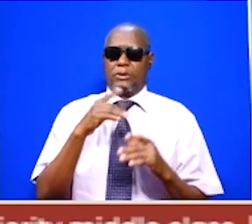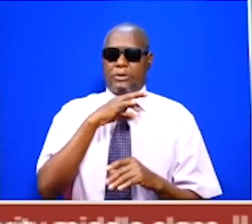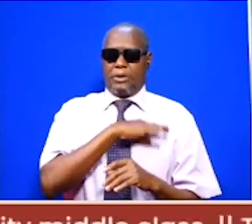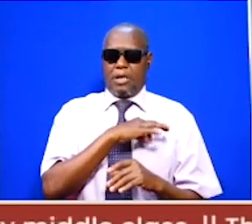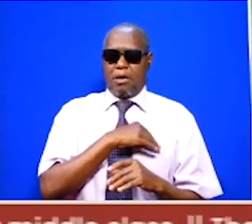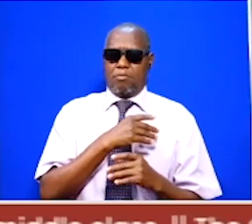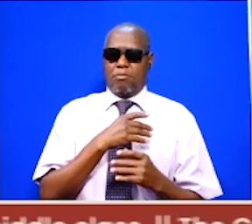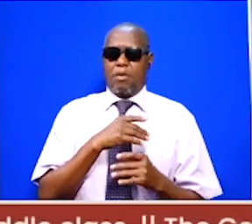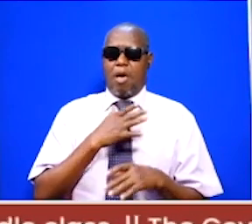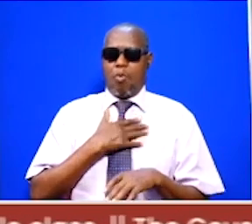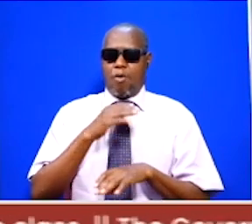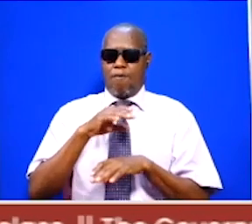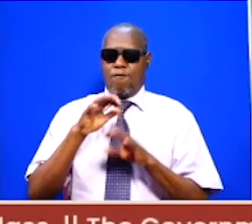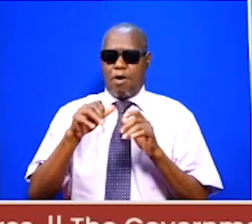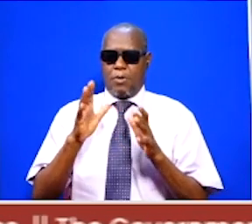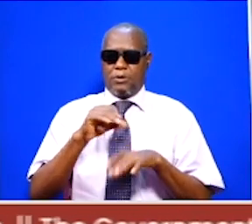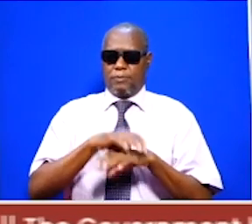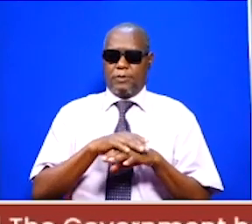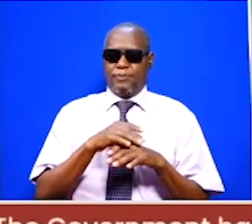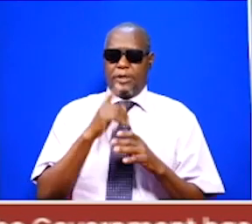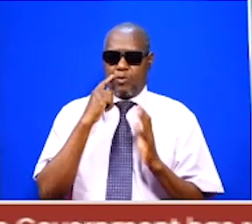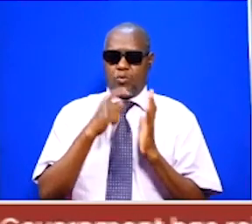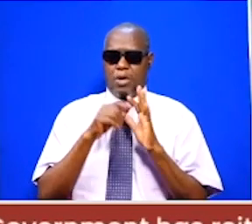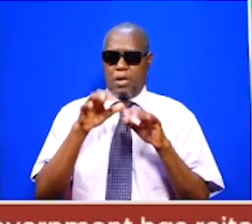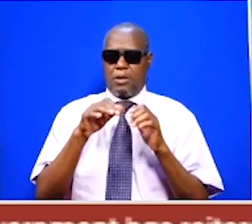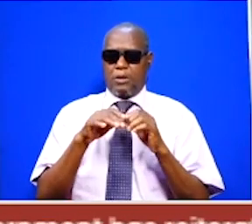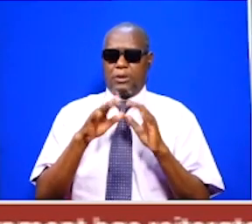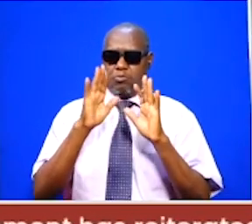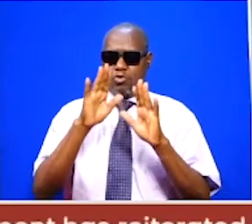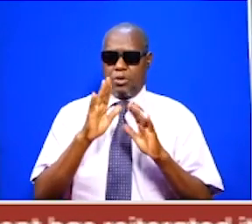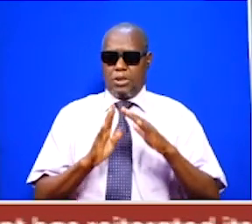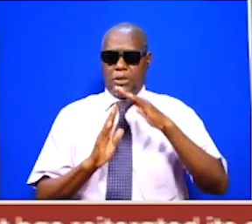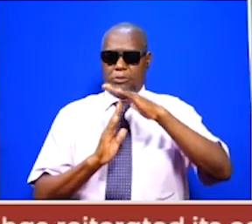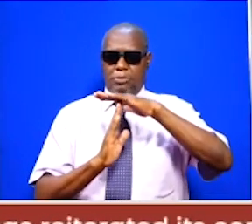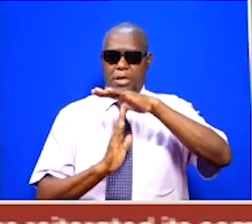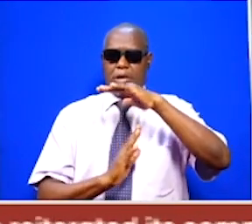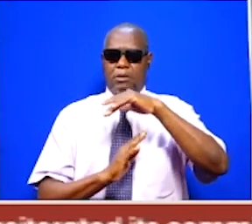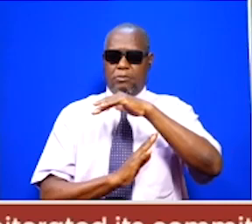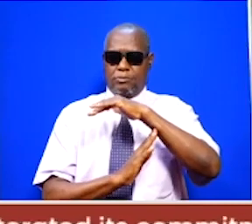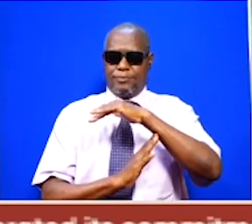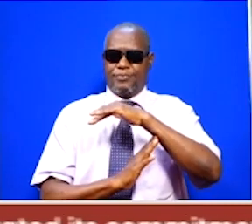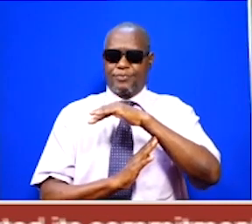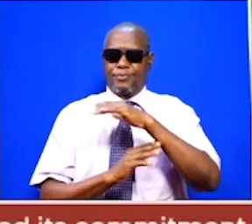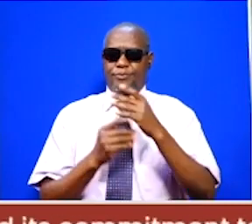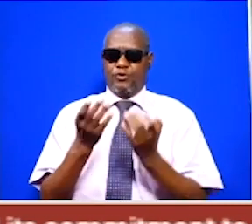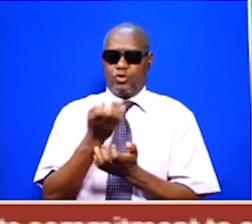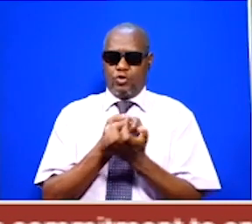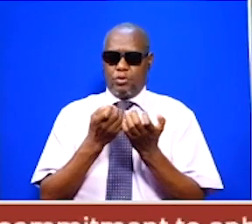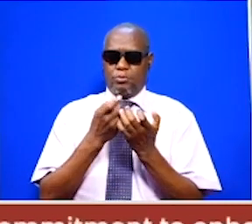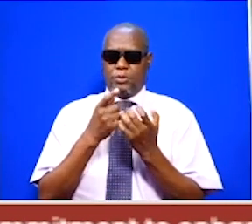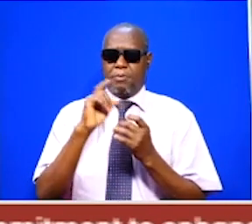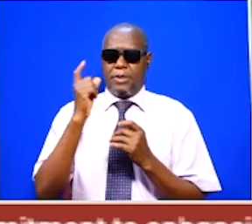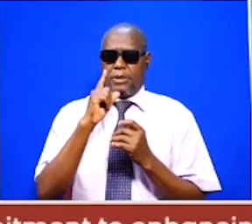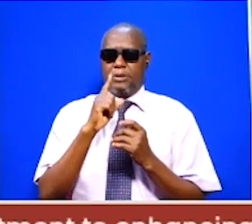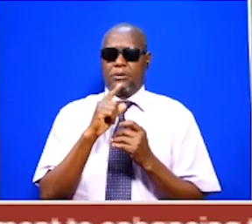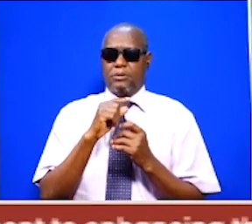our farmers. Recognizing agriculture as a crucial pillar of the nation's economy, President Ruto highlighted that the academy